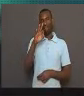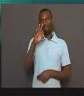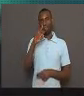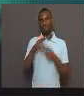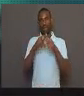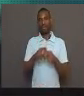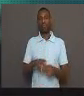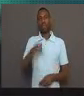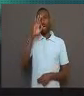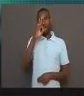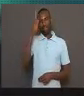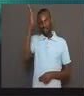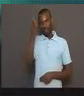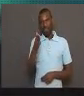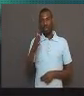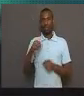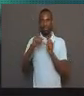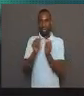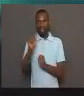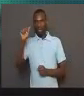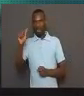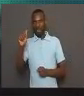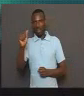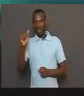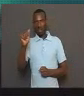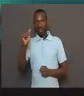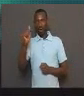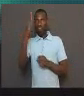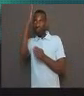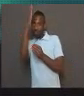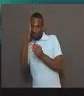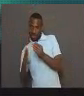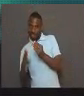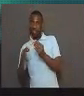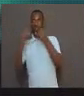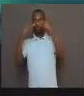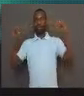divided by the area of cross-section of the wire.